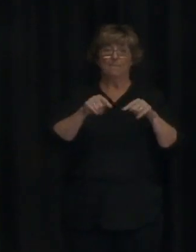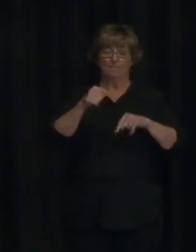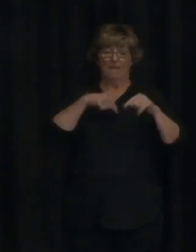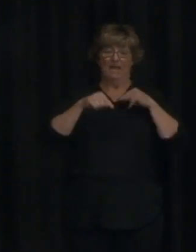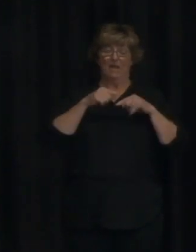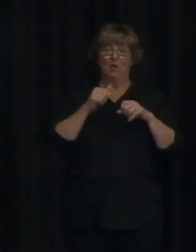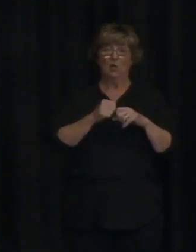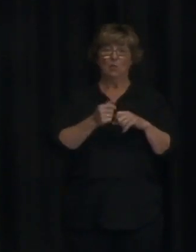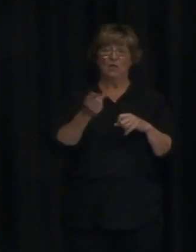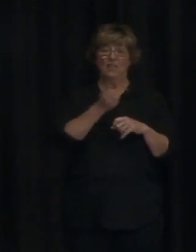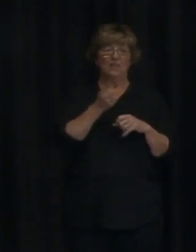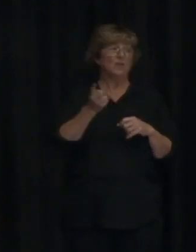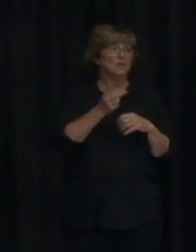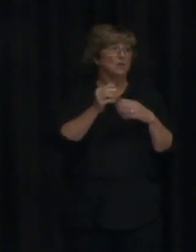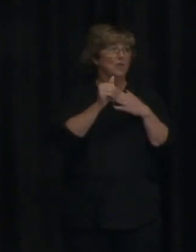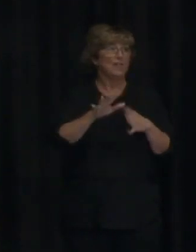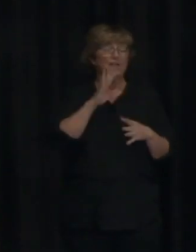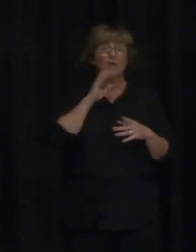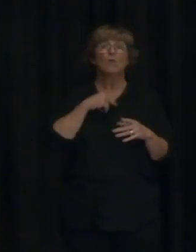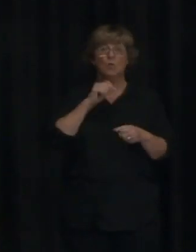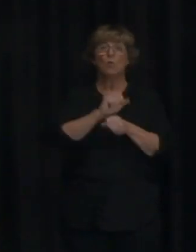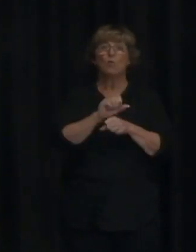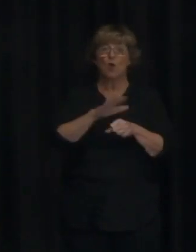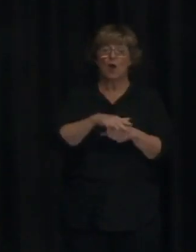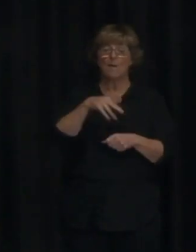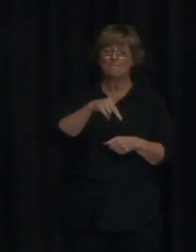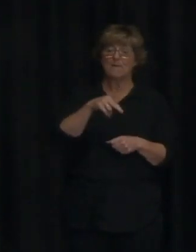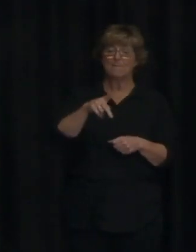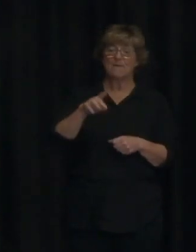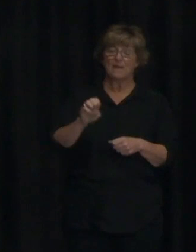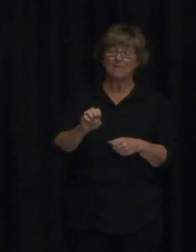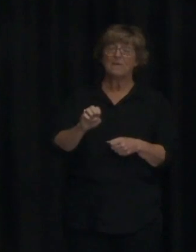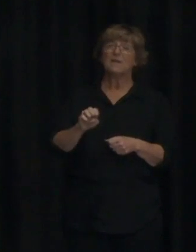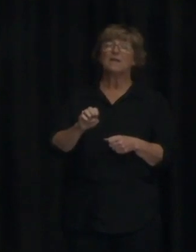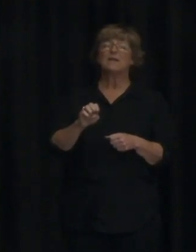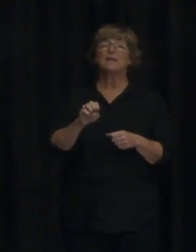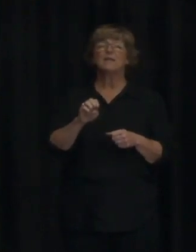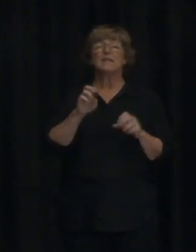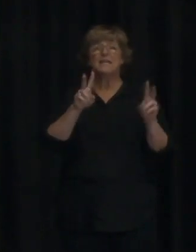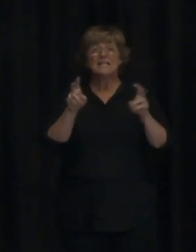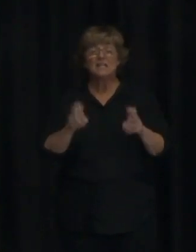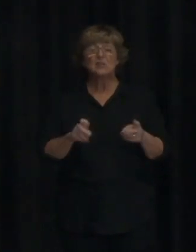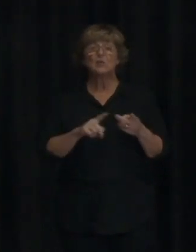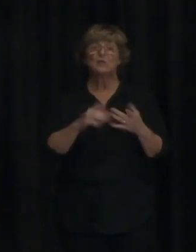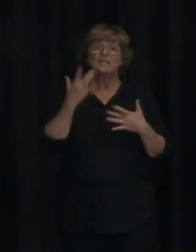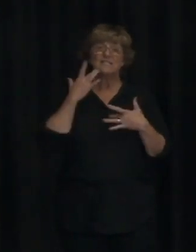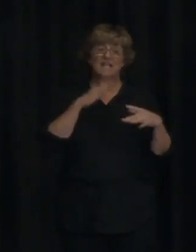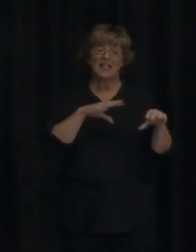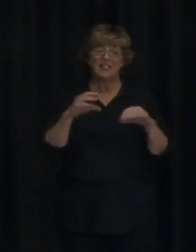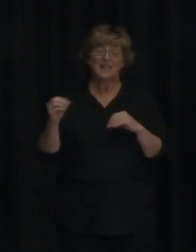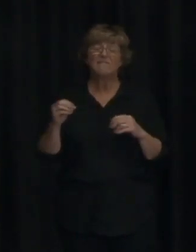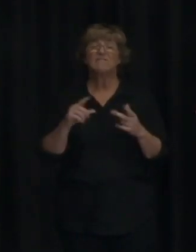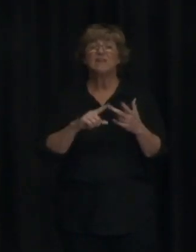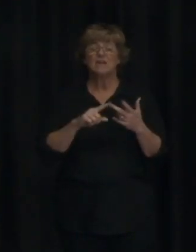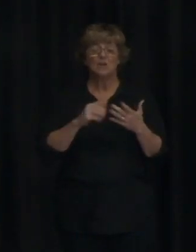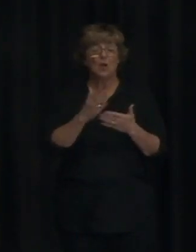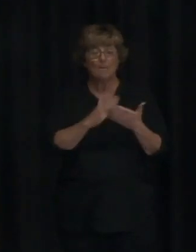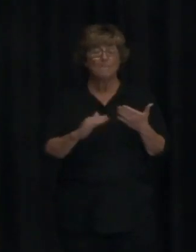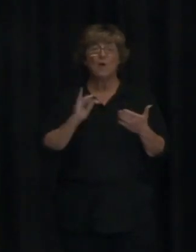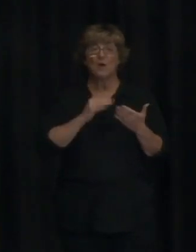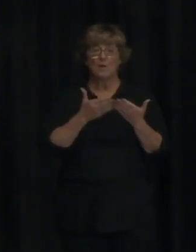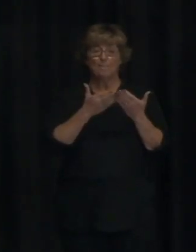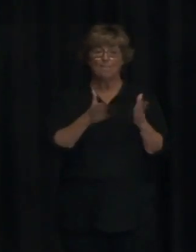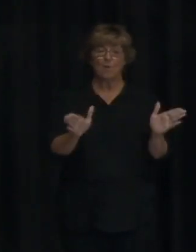leaders speak, but we're working on the PPP issues, we're working on sick leave, we're working on a number of other issues, and we're working through. That's part of our broader